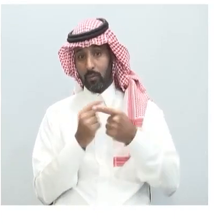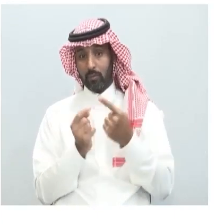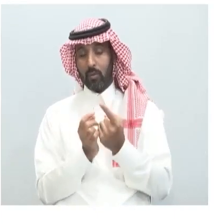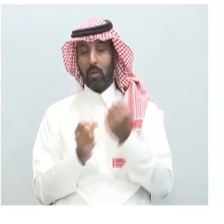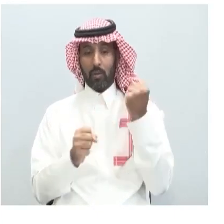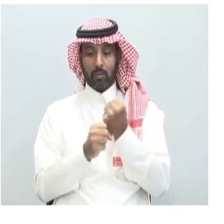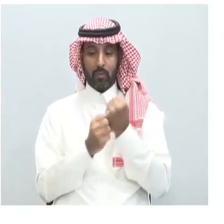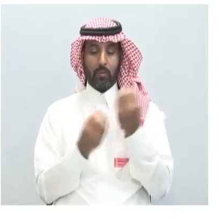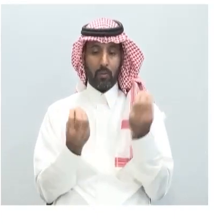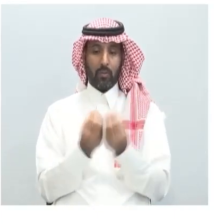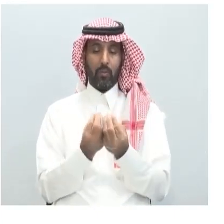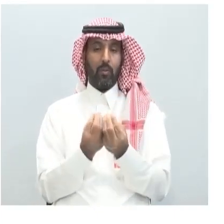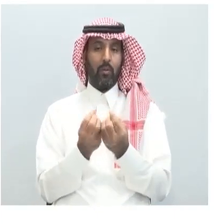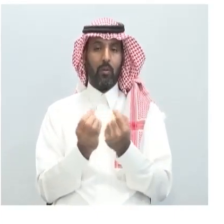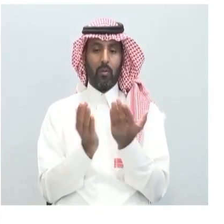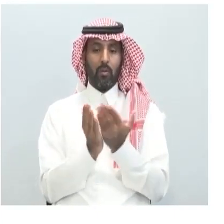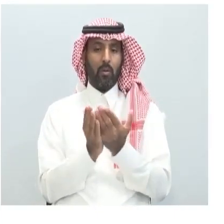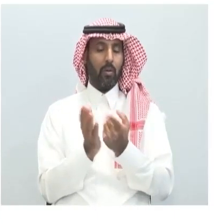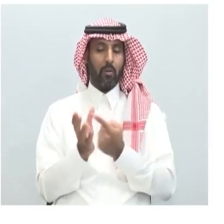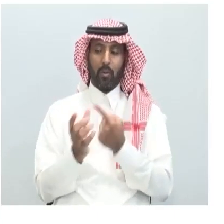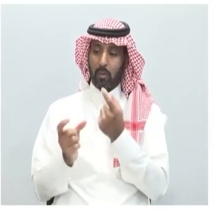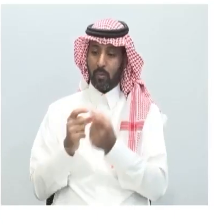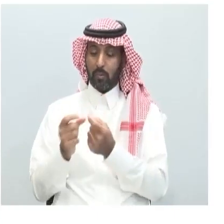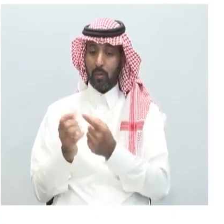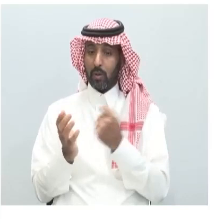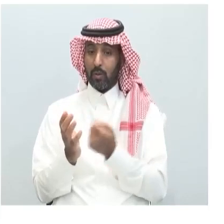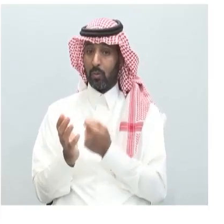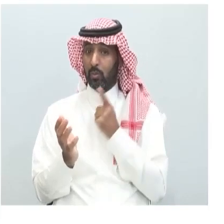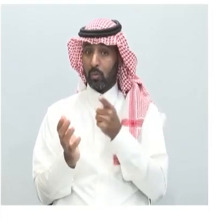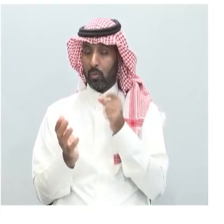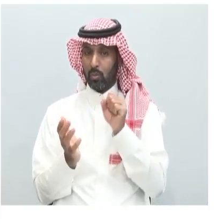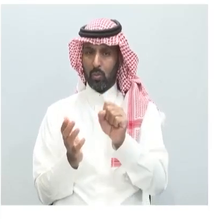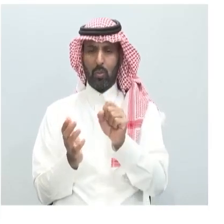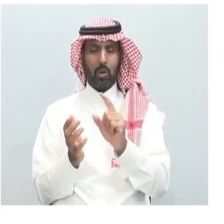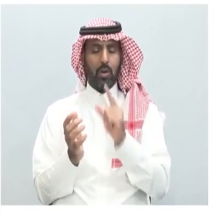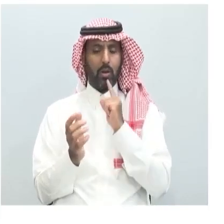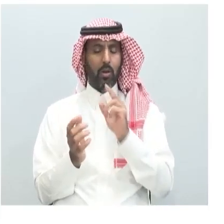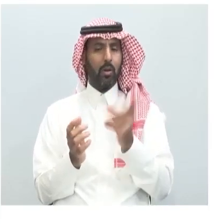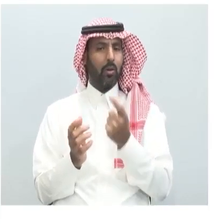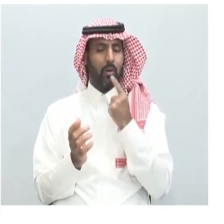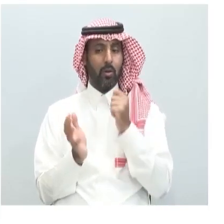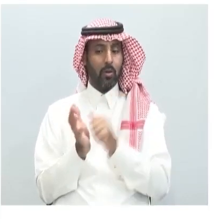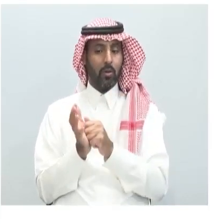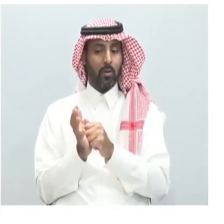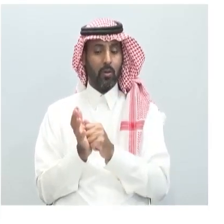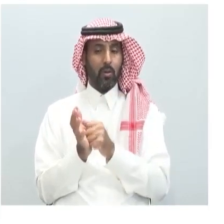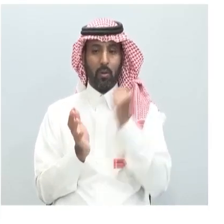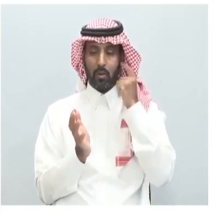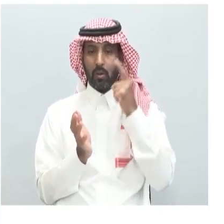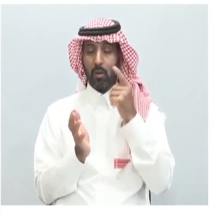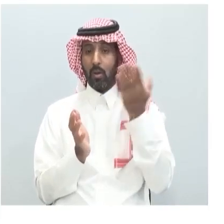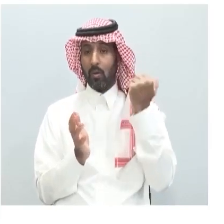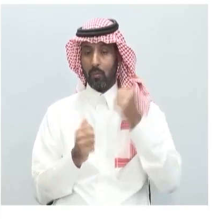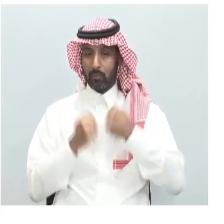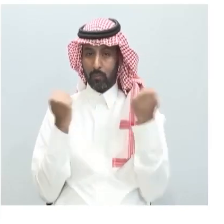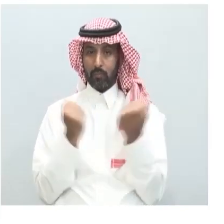pair work lesson, it was saying with a partner, write your own quote about home. If you remember this